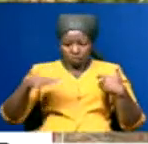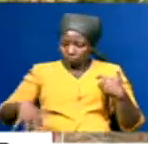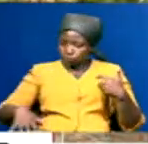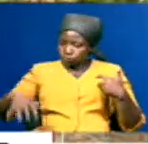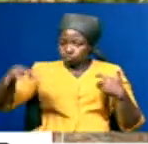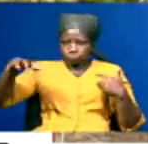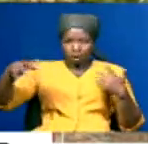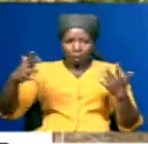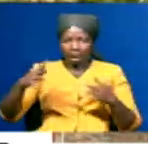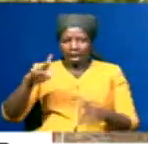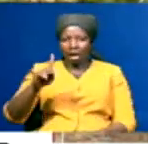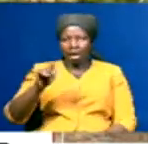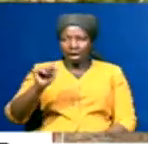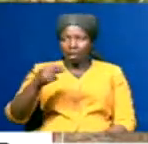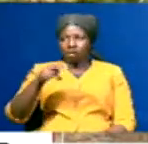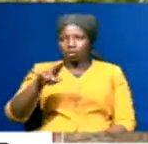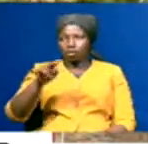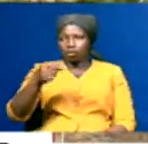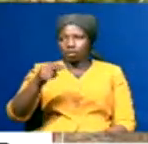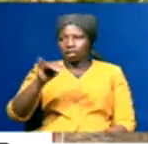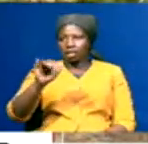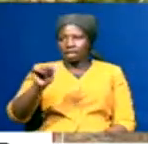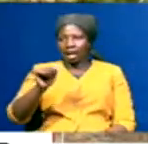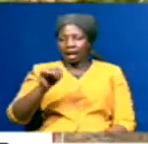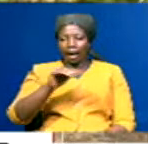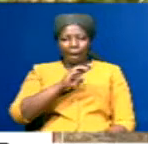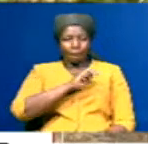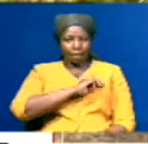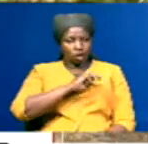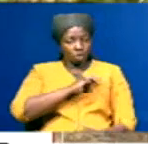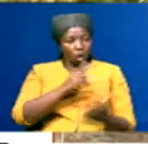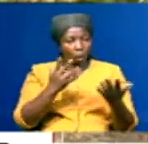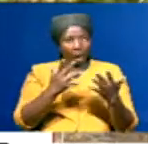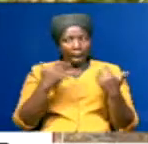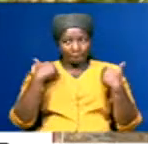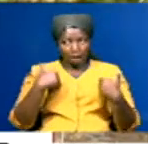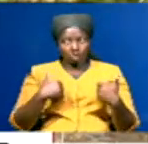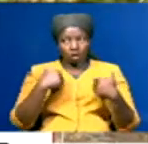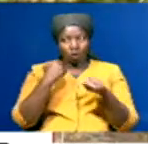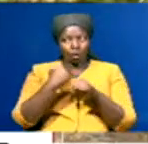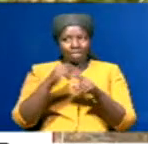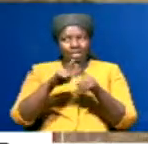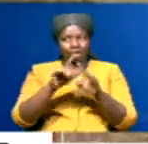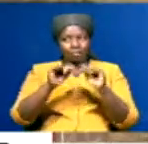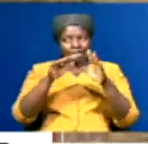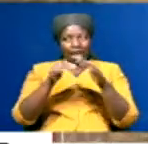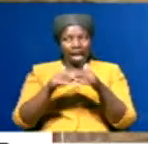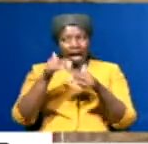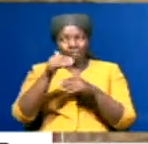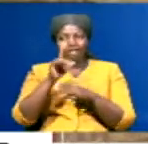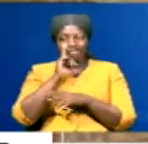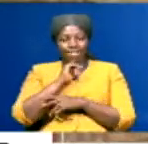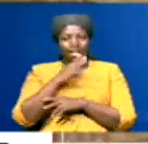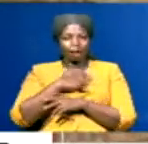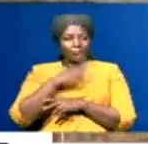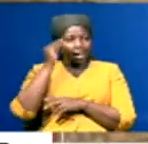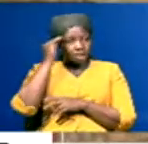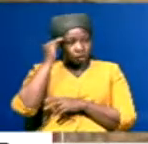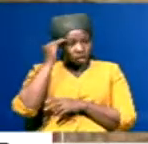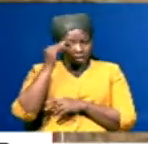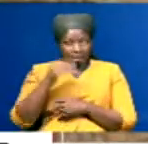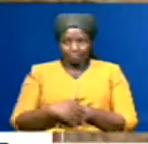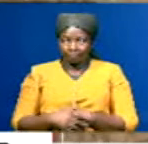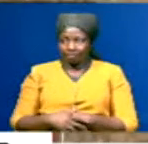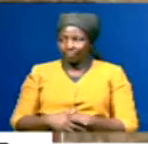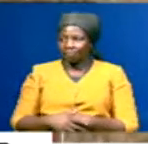Mission, where I even was a teacher after I finished my education. You know,